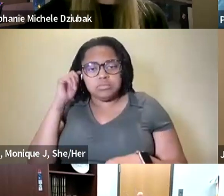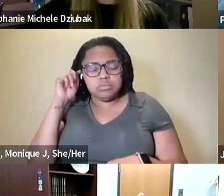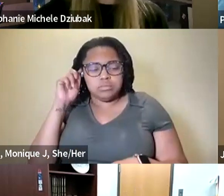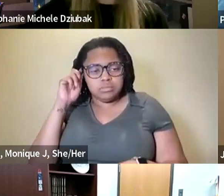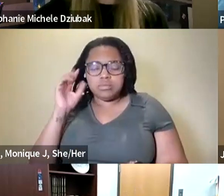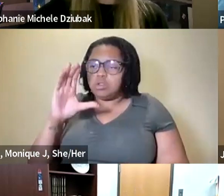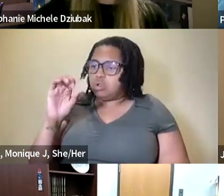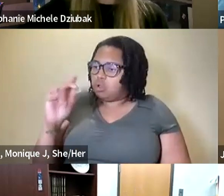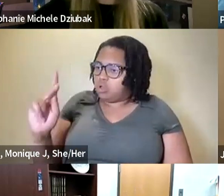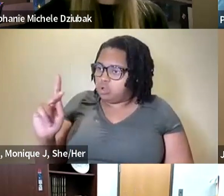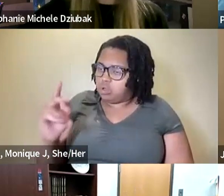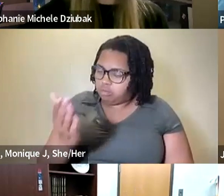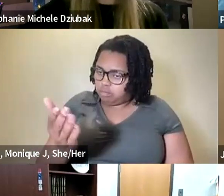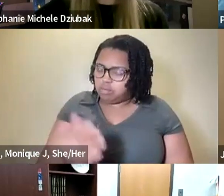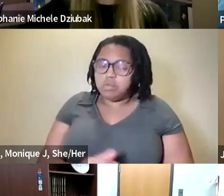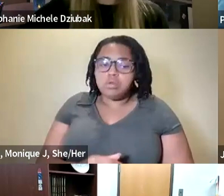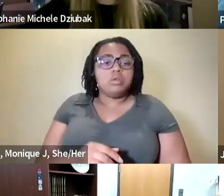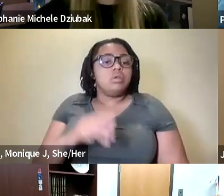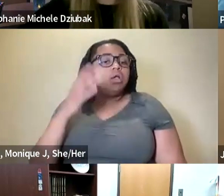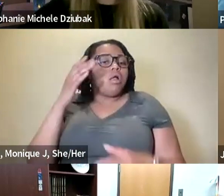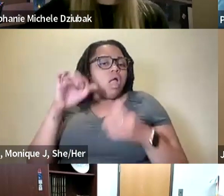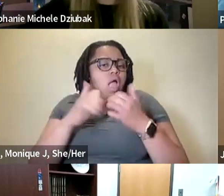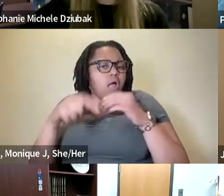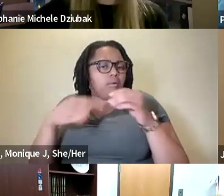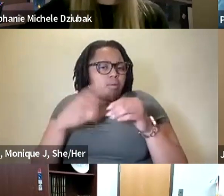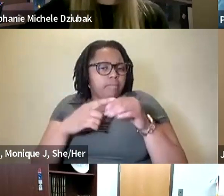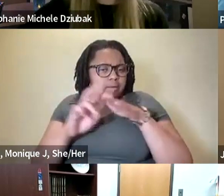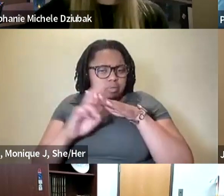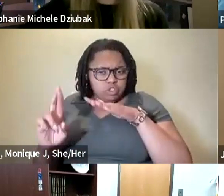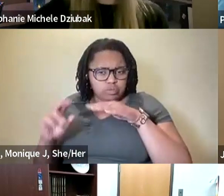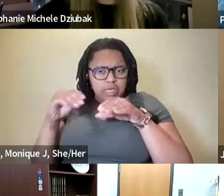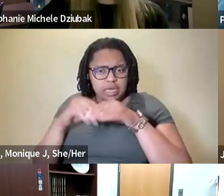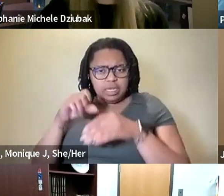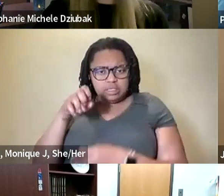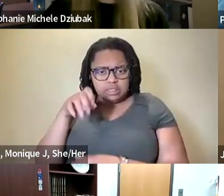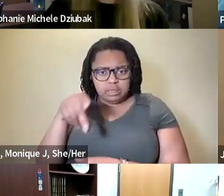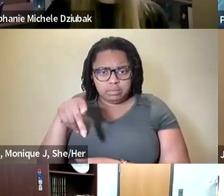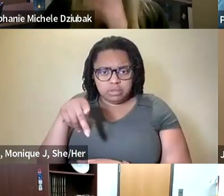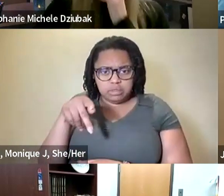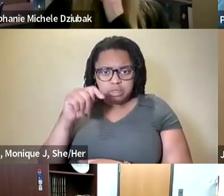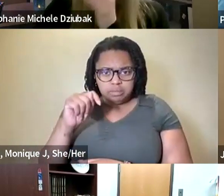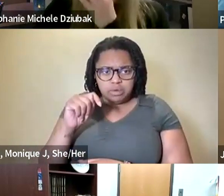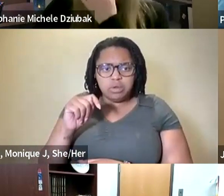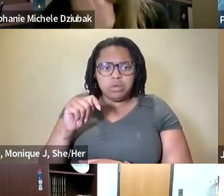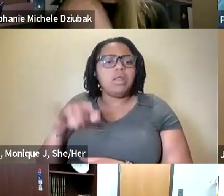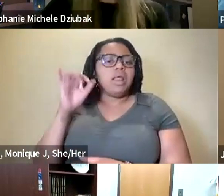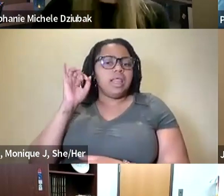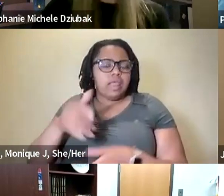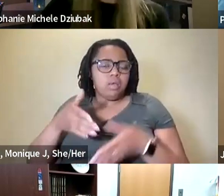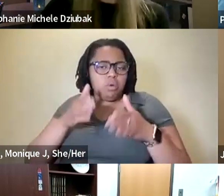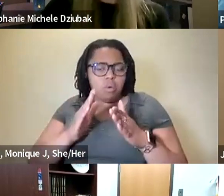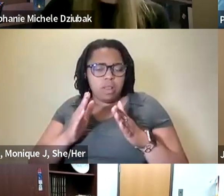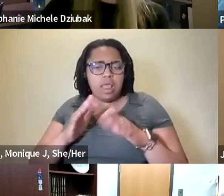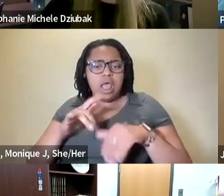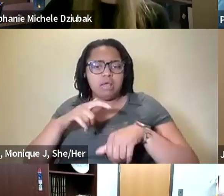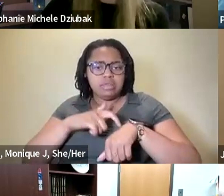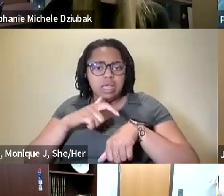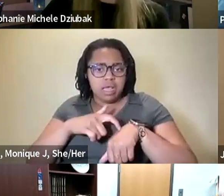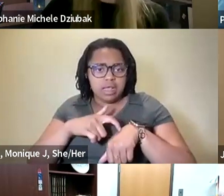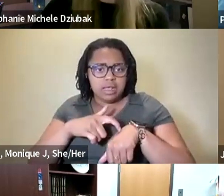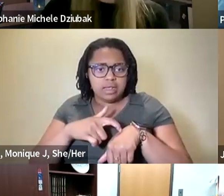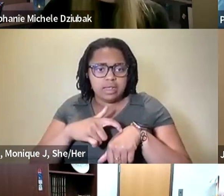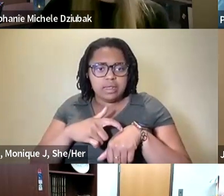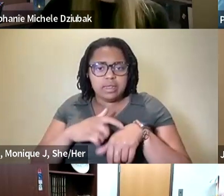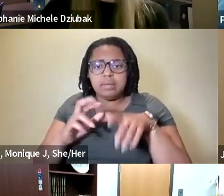Cook? How about retreat in September? And then that would give a little slot on that